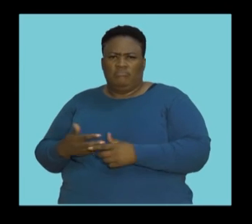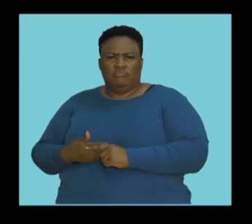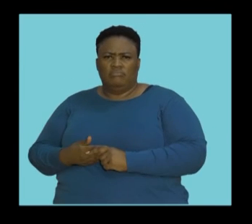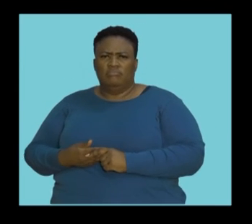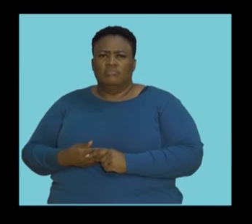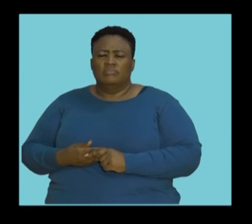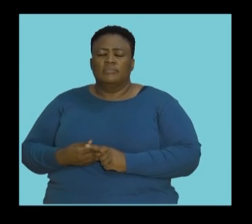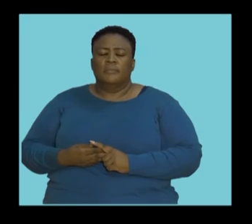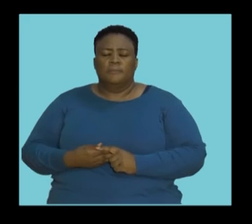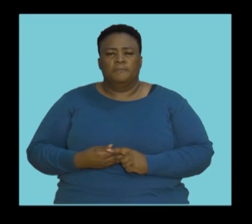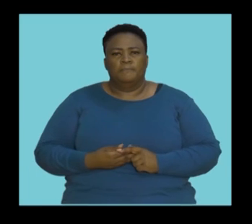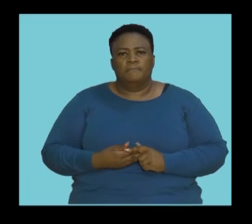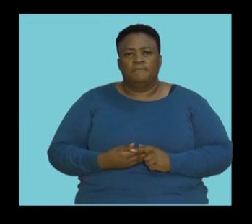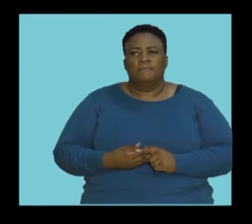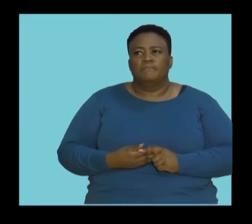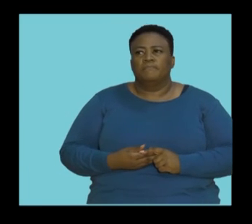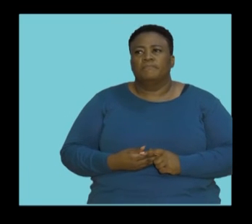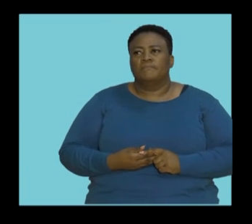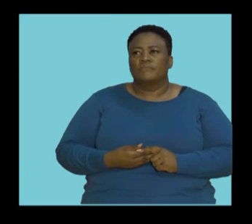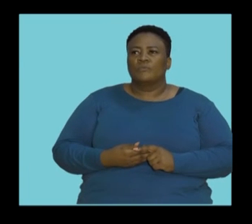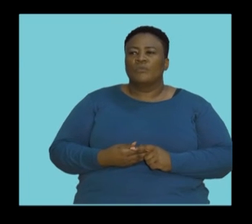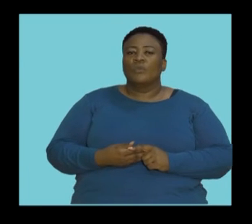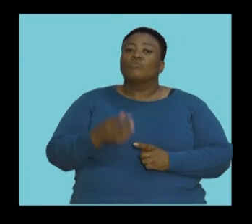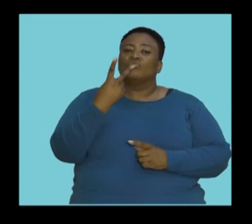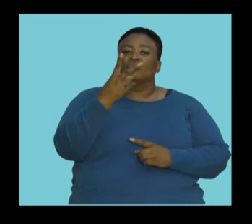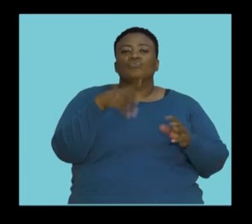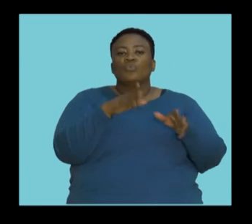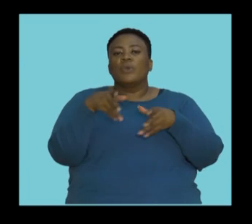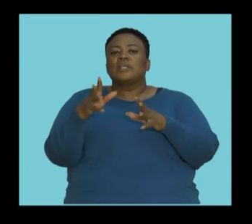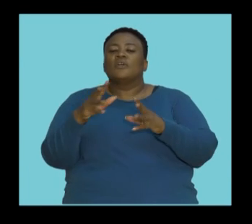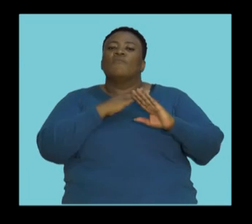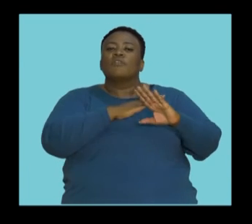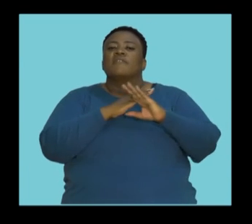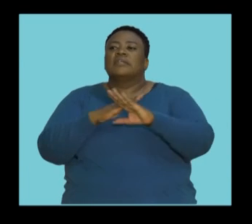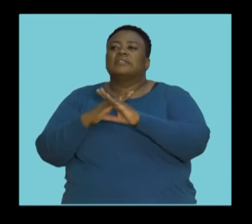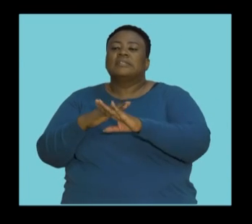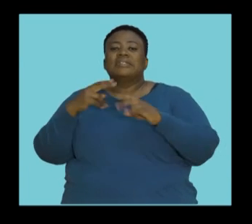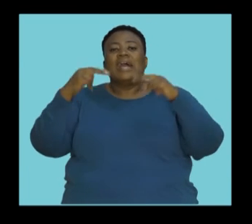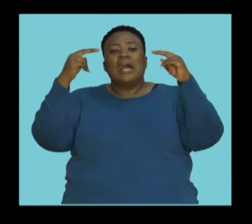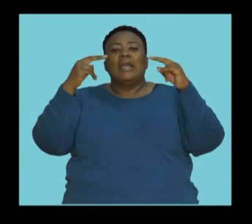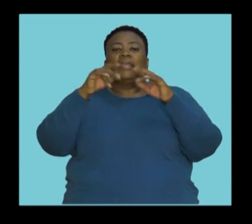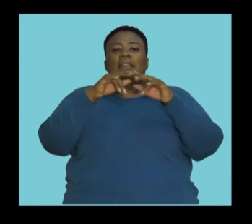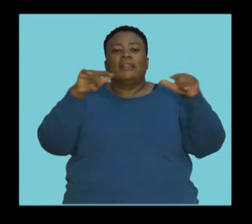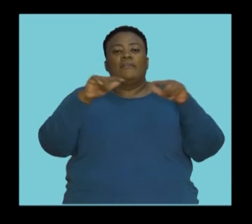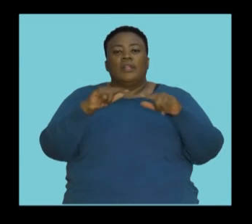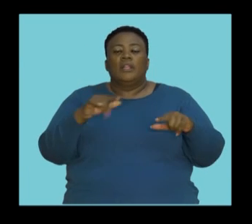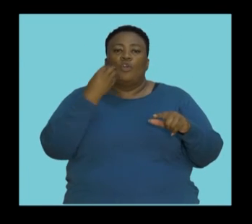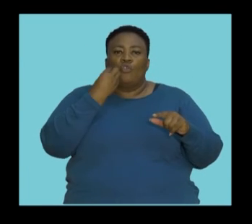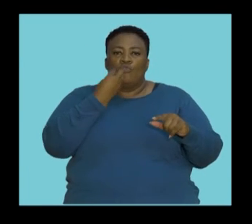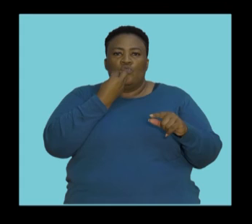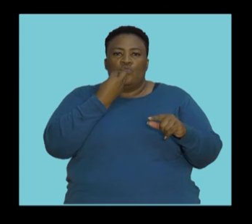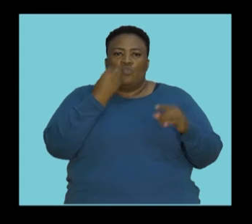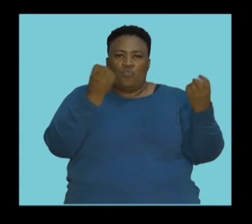in excess of their needs. So we look at that. State 2 possible ways of preventing the high